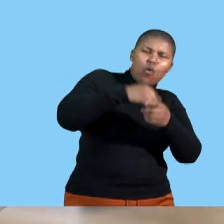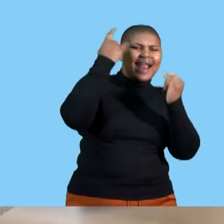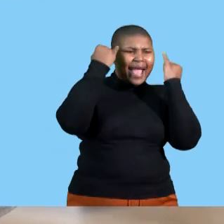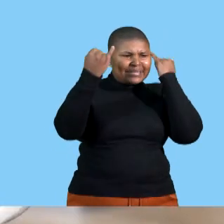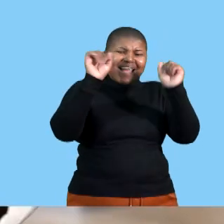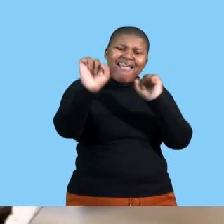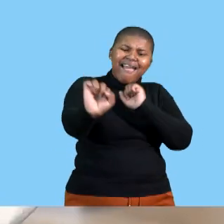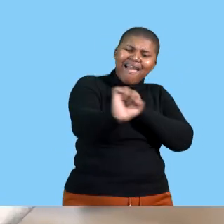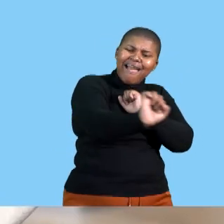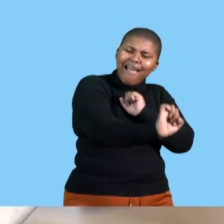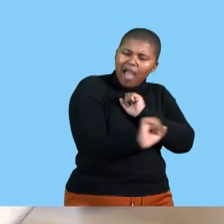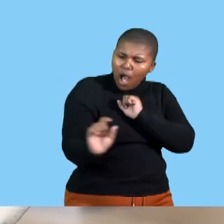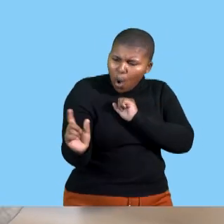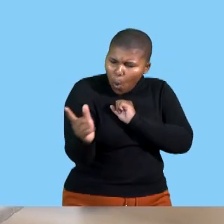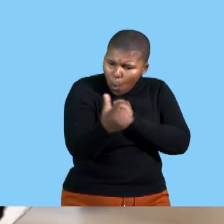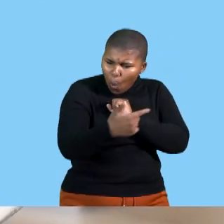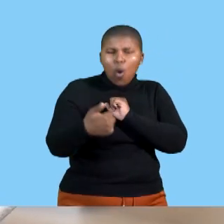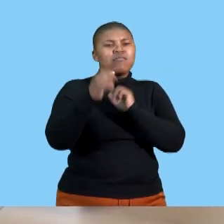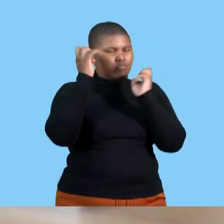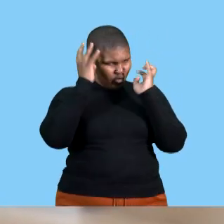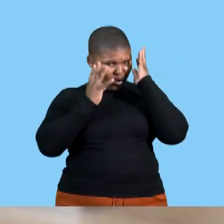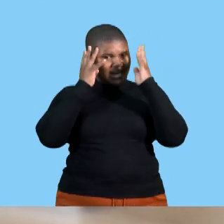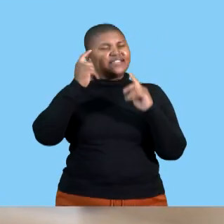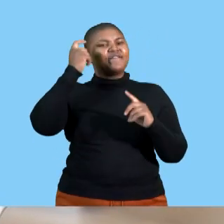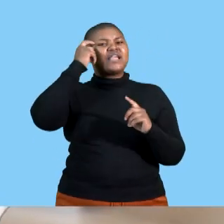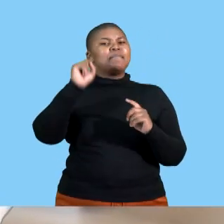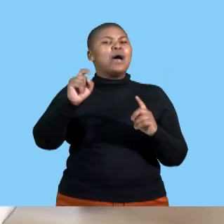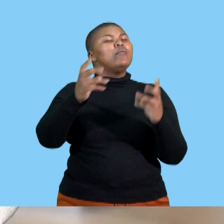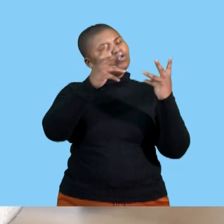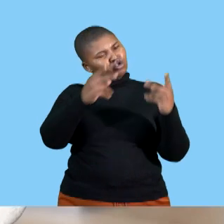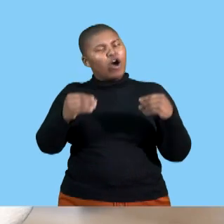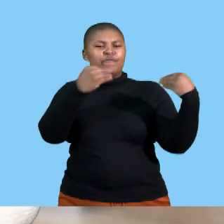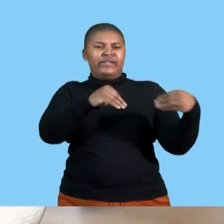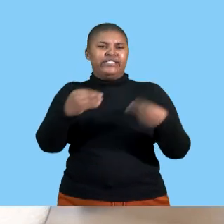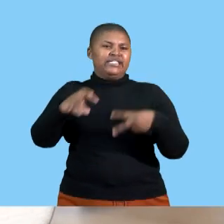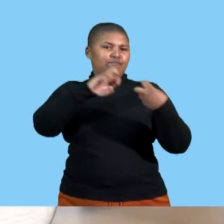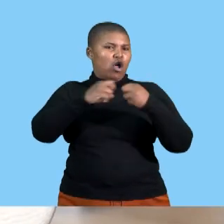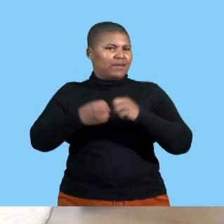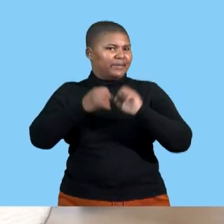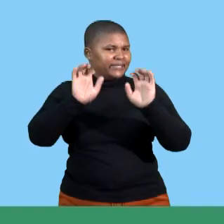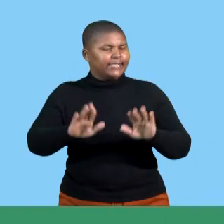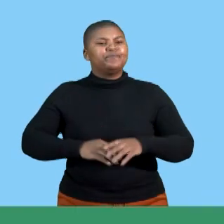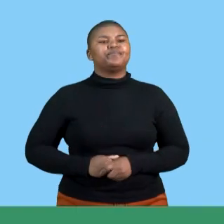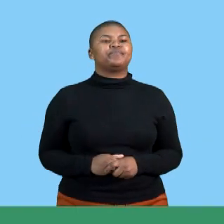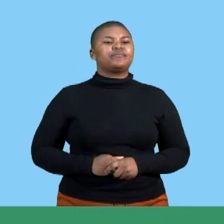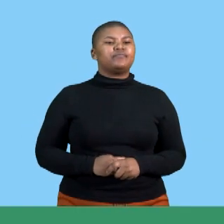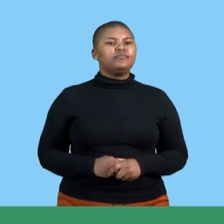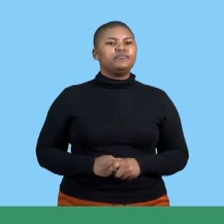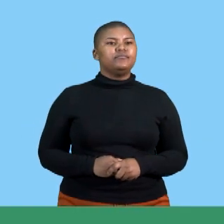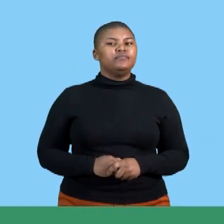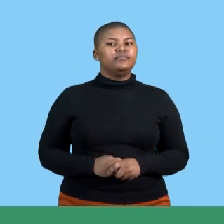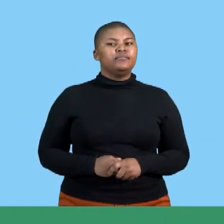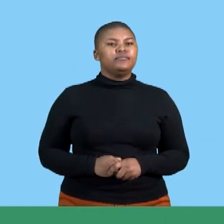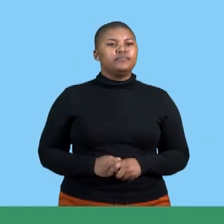idea, making it better. So that way we are using creative thinking to solve business problems. Right. Another